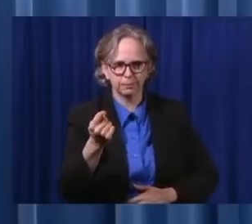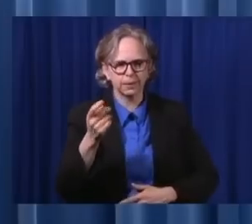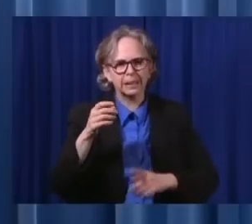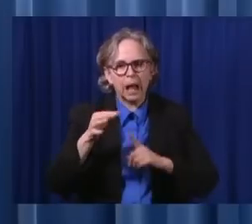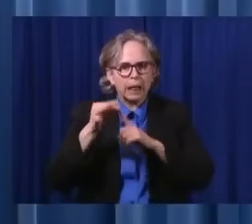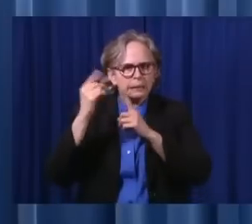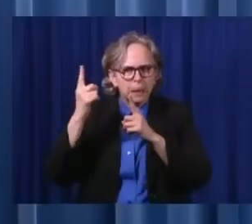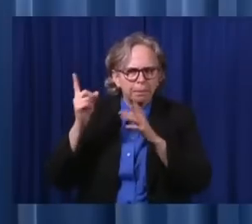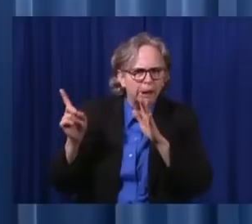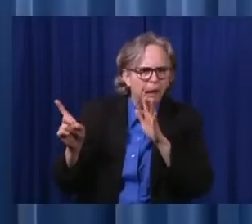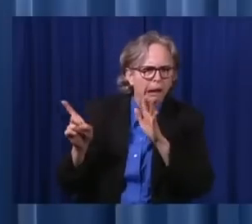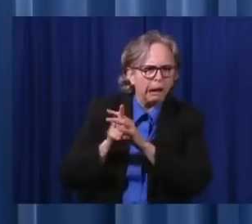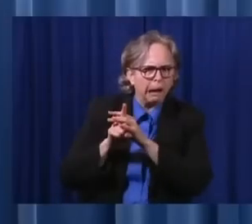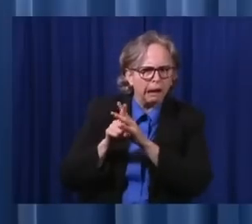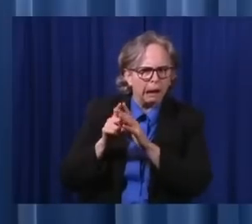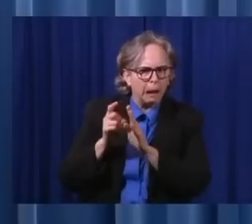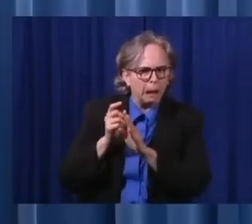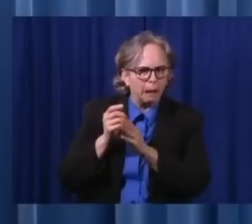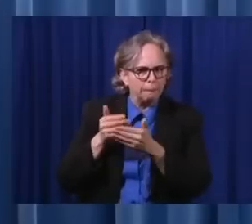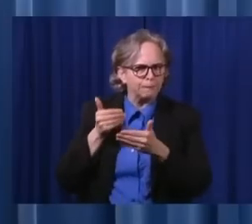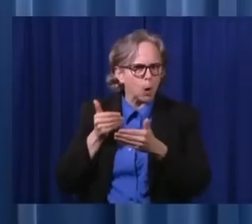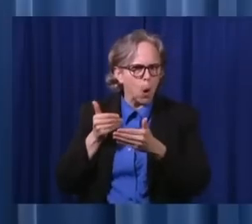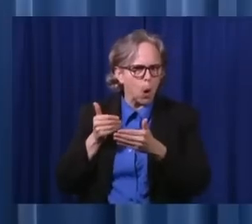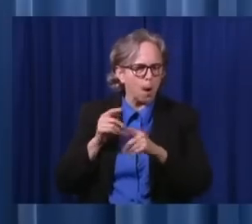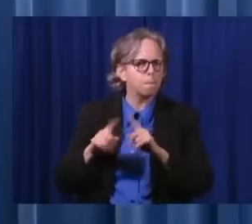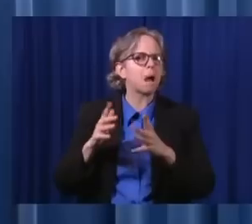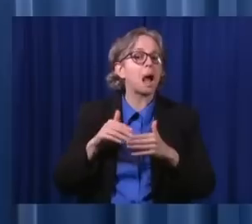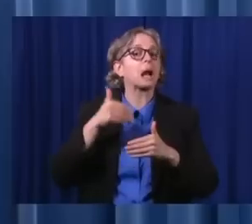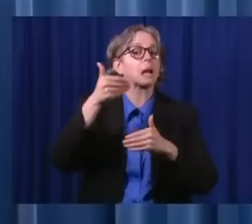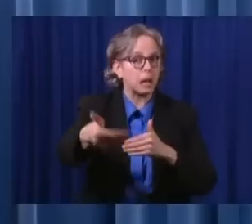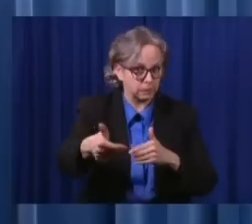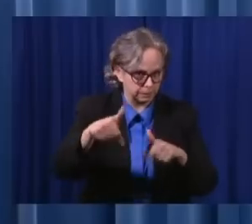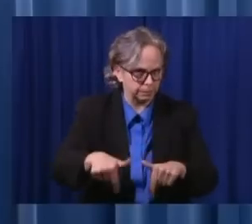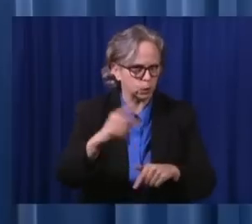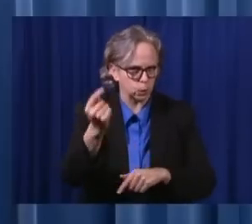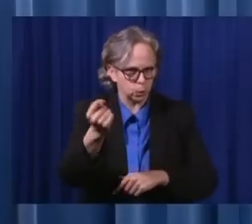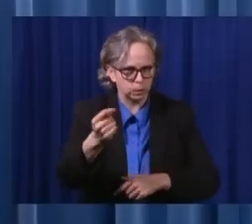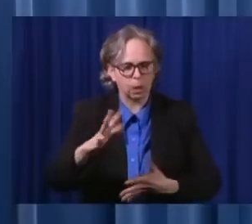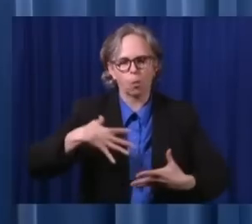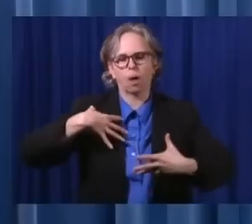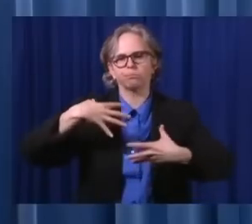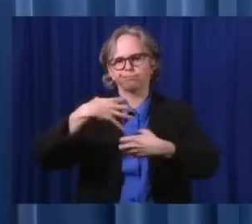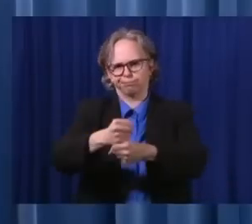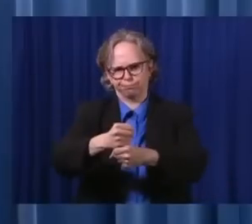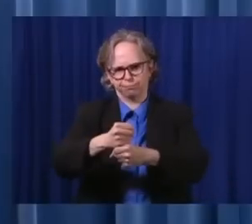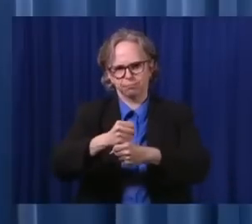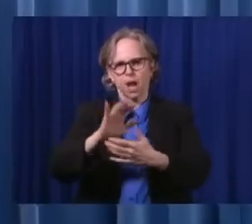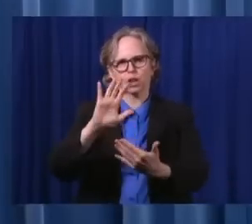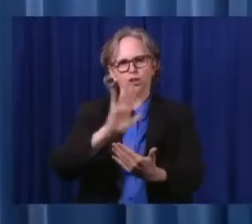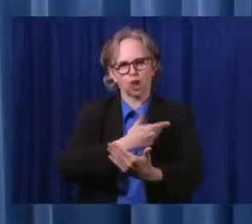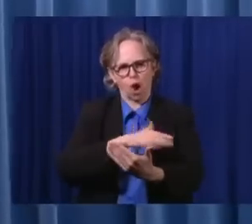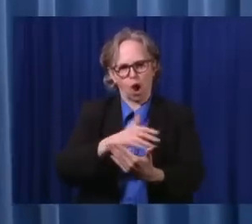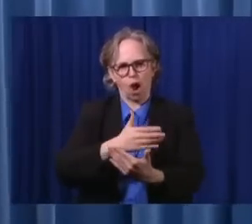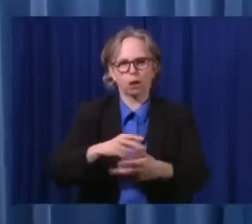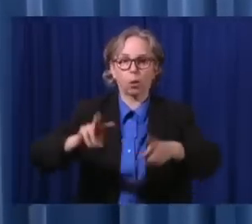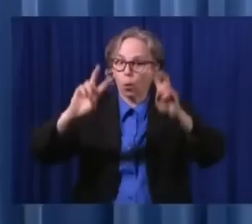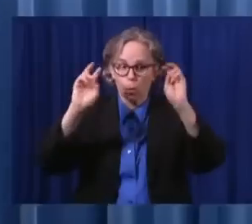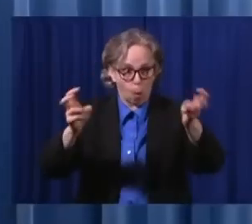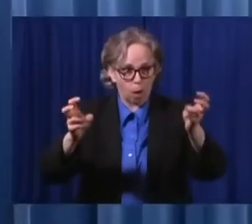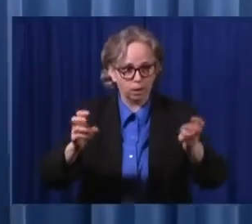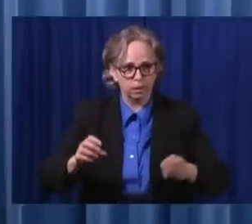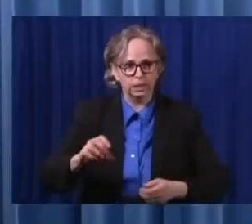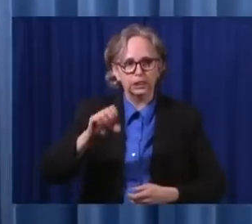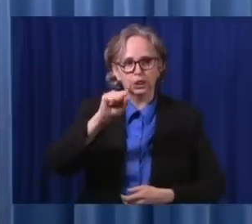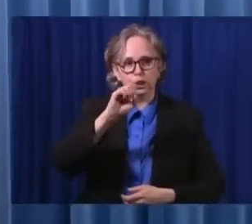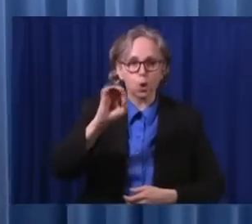then. Today we'll close with a video of a song called "So Far Away From You" that was written and